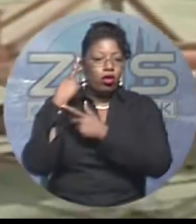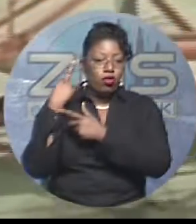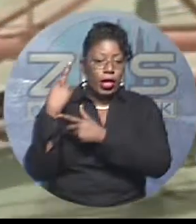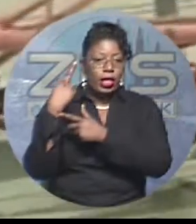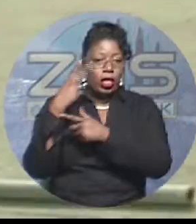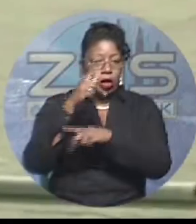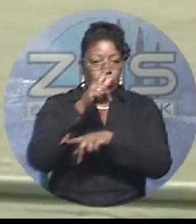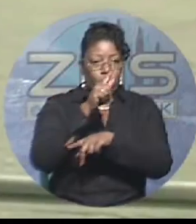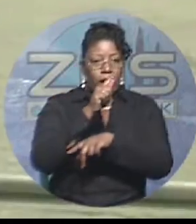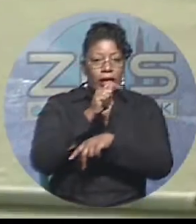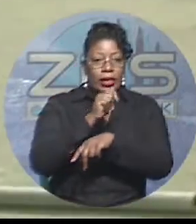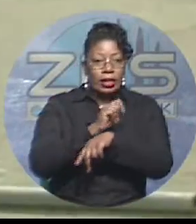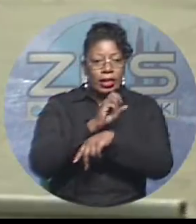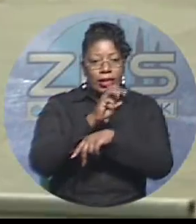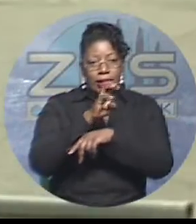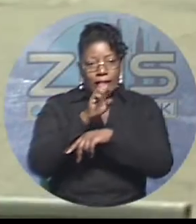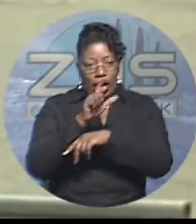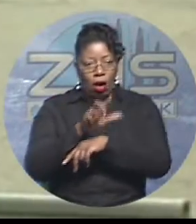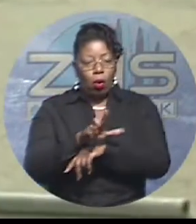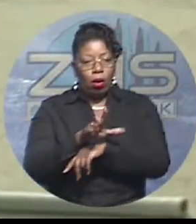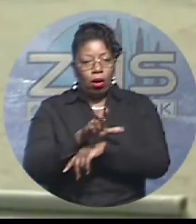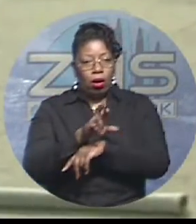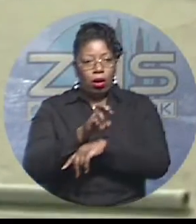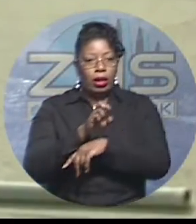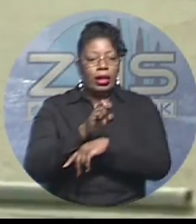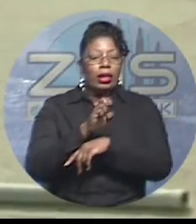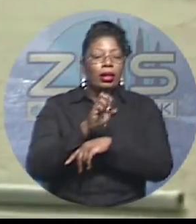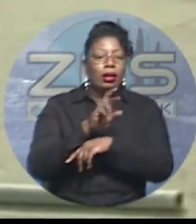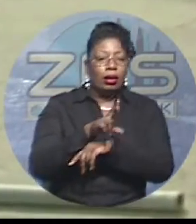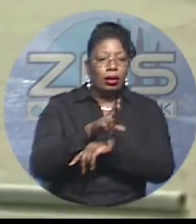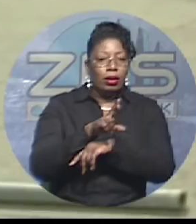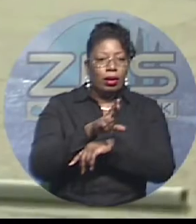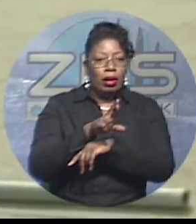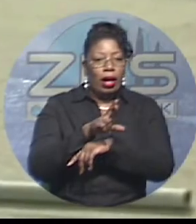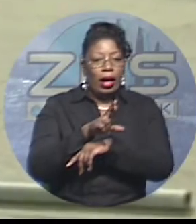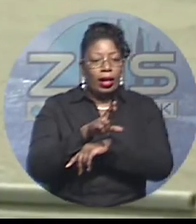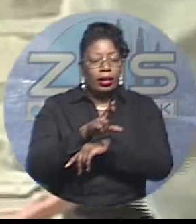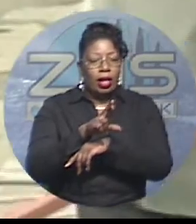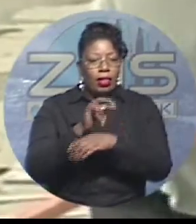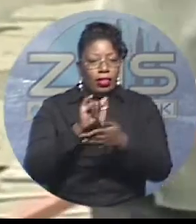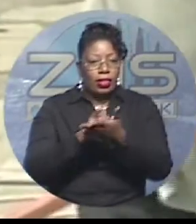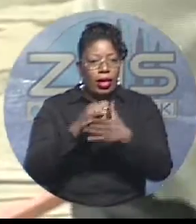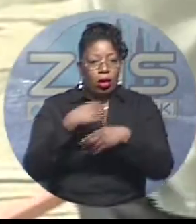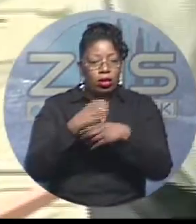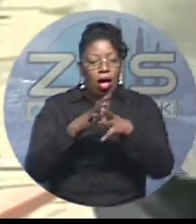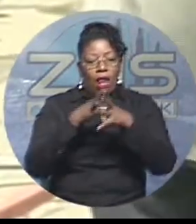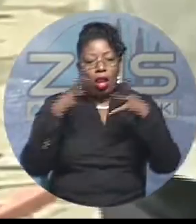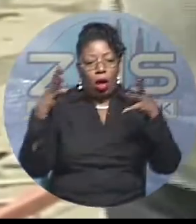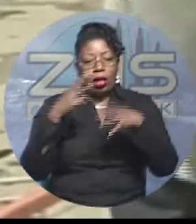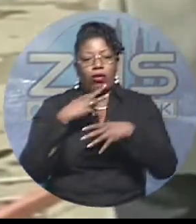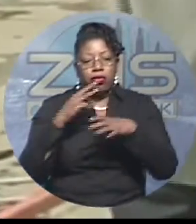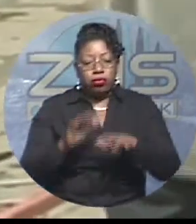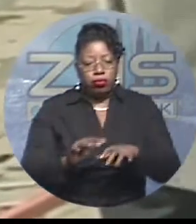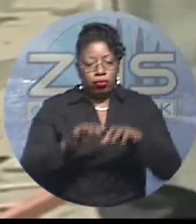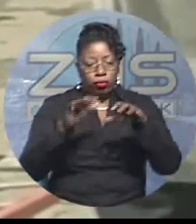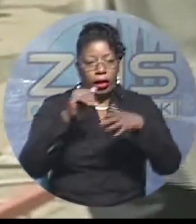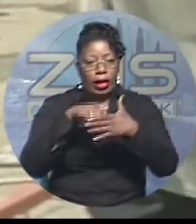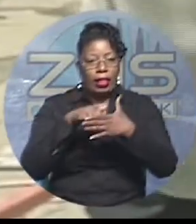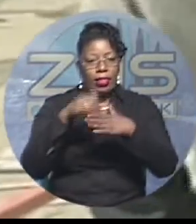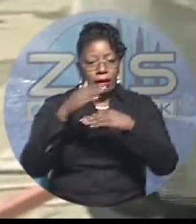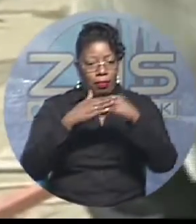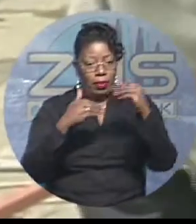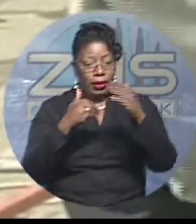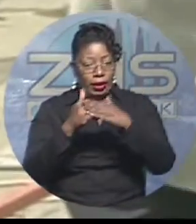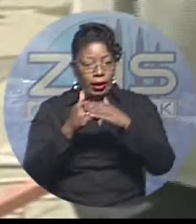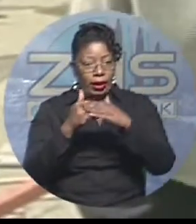off. Maybe you get a picture of that later. It made a horrific noise at the time, which caused a lot of flooding in our building. In addition, we have a